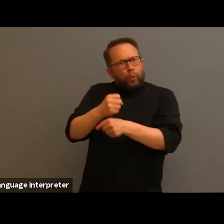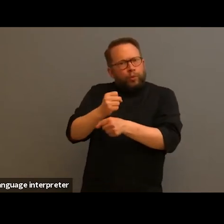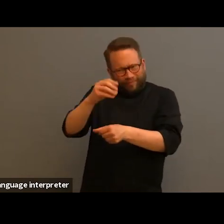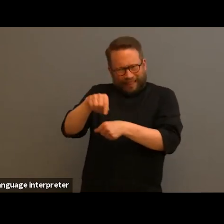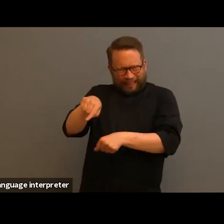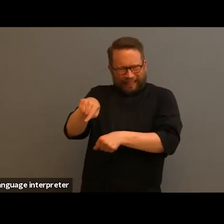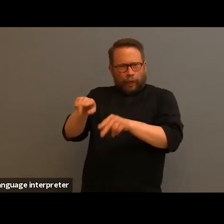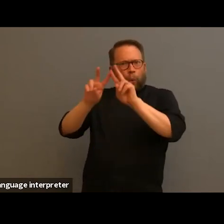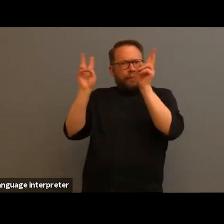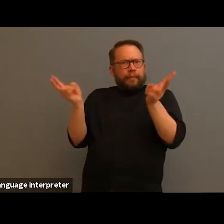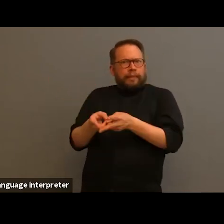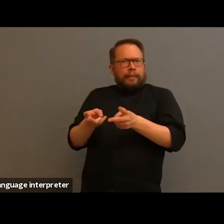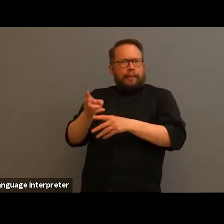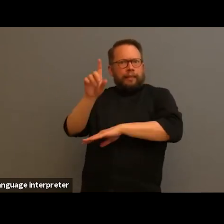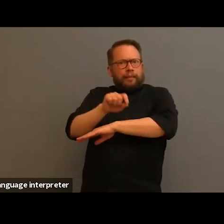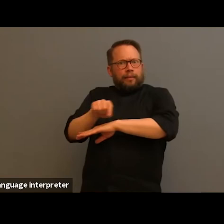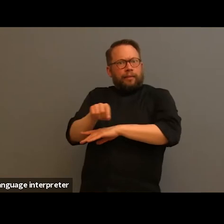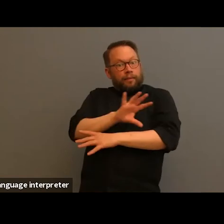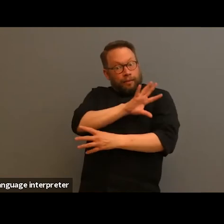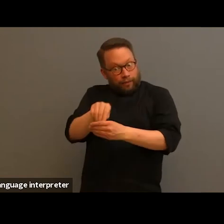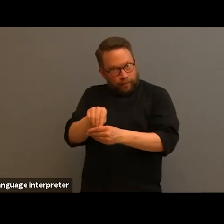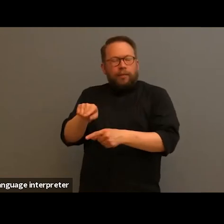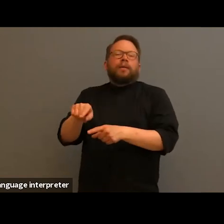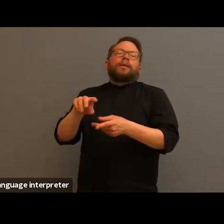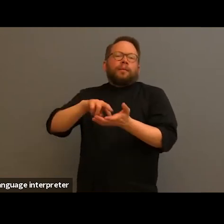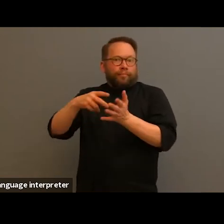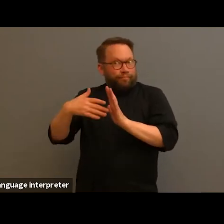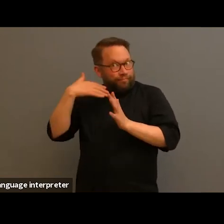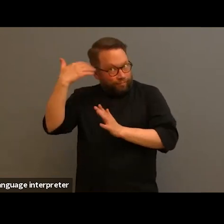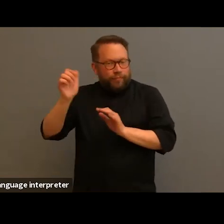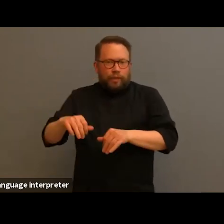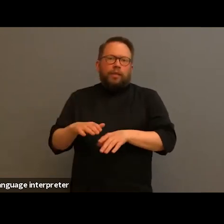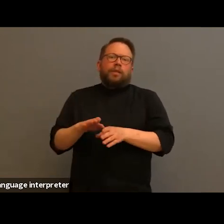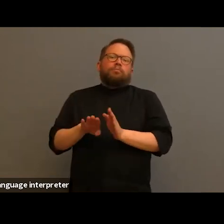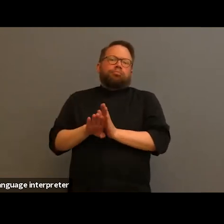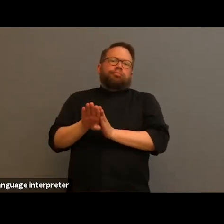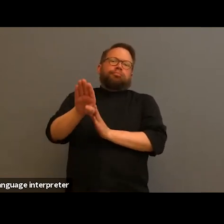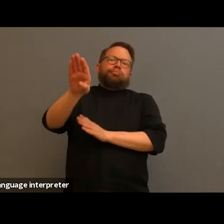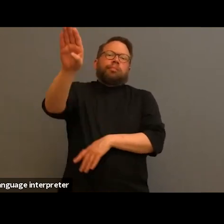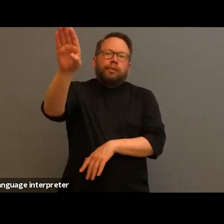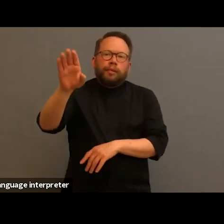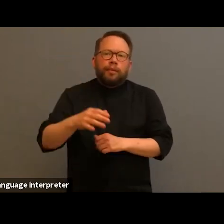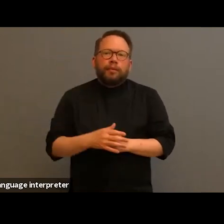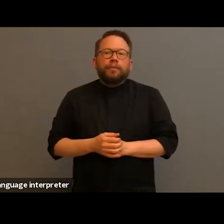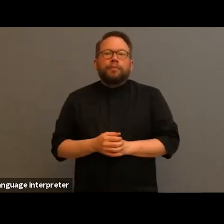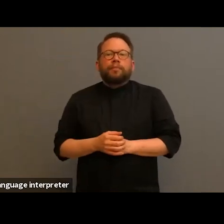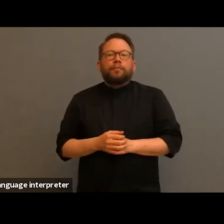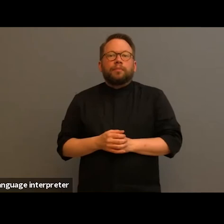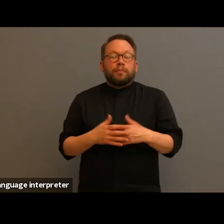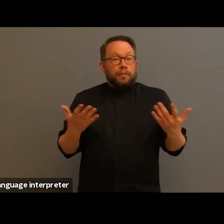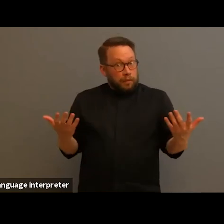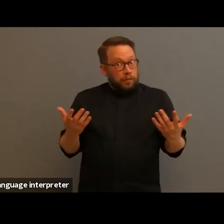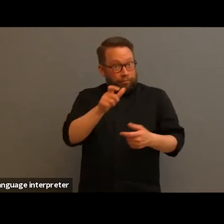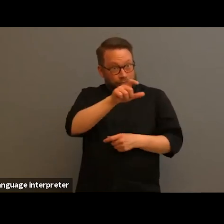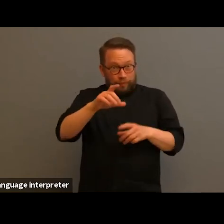solution differently than most others, as their user interface are non-visual. Designer will therefore benefit